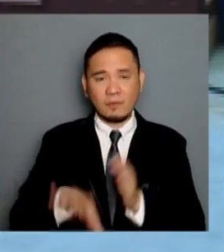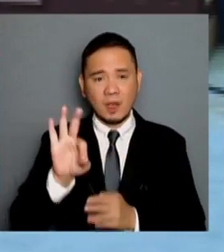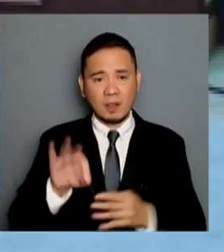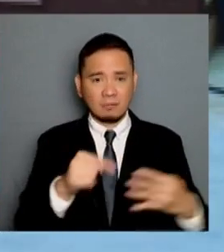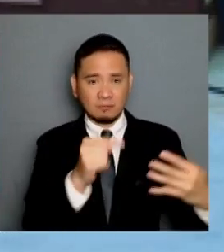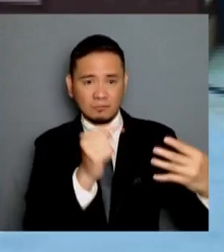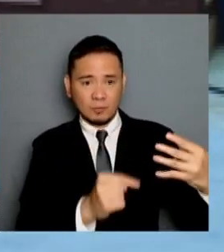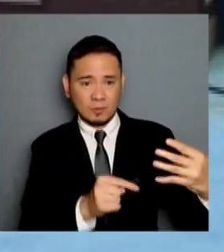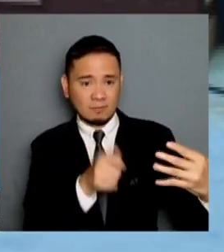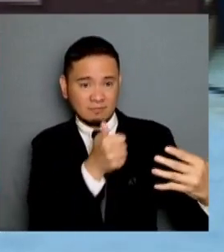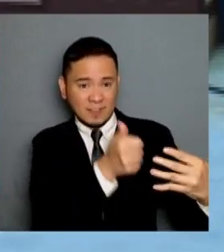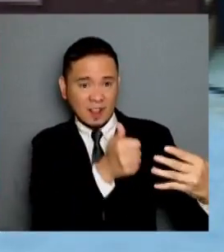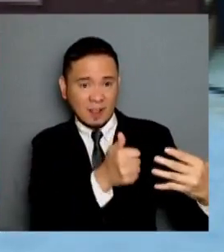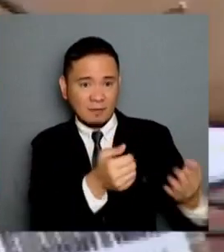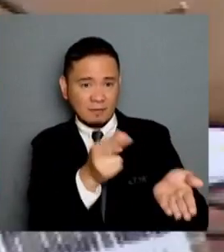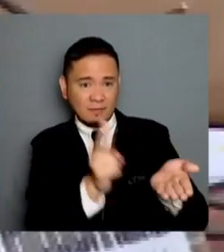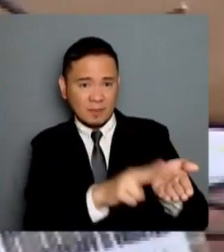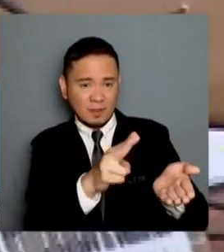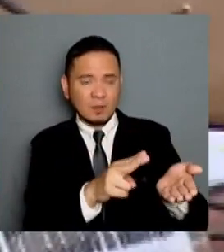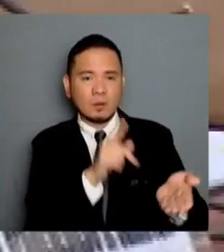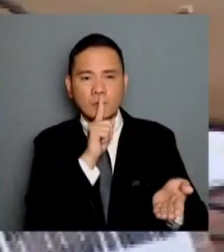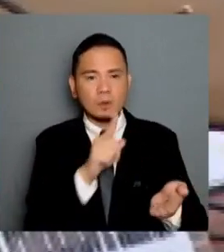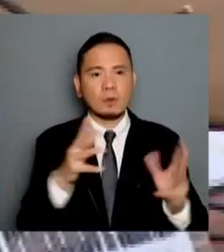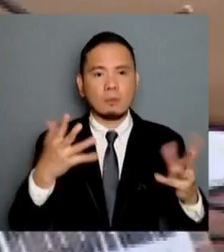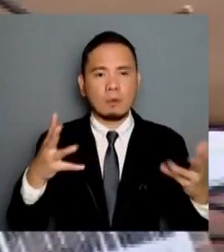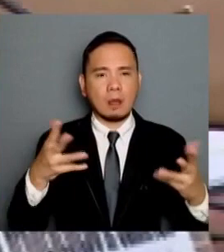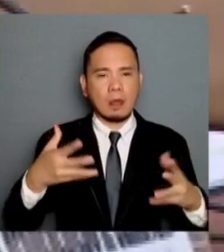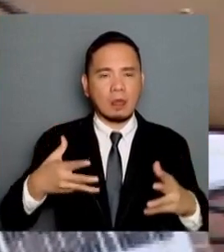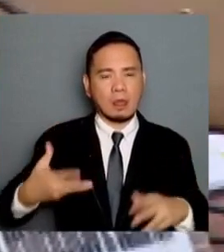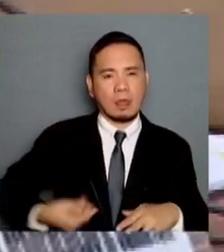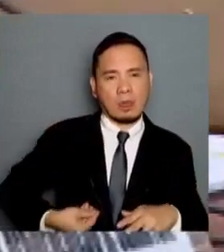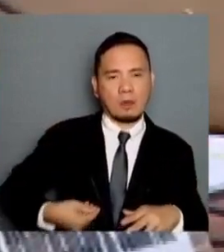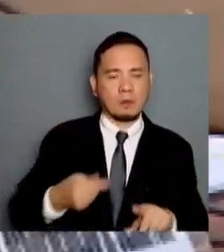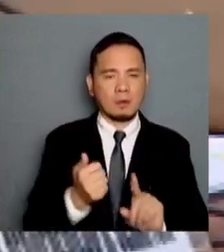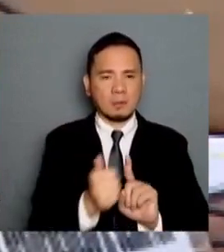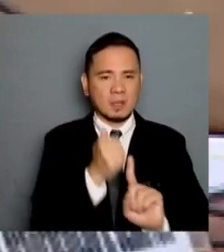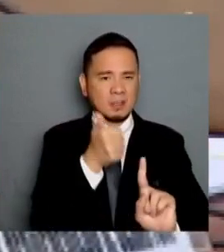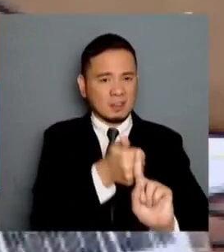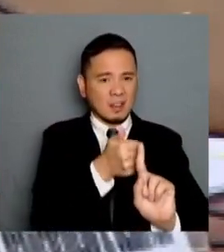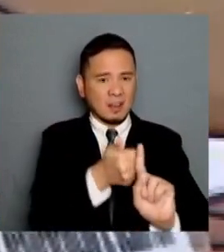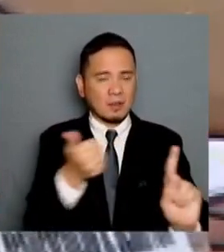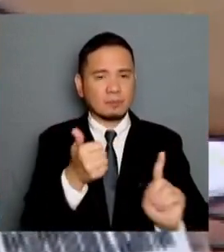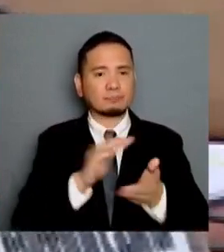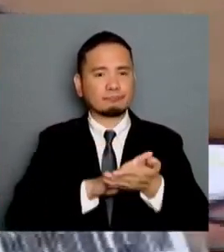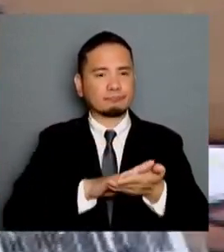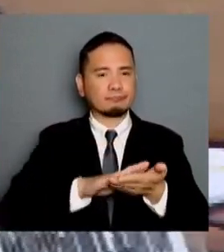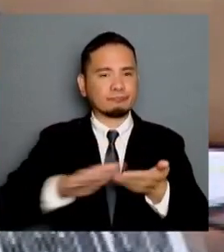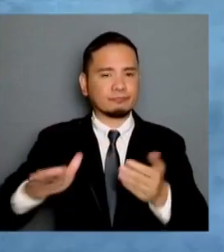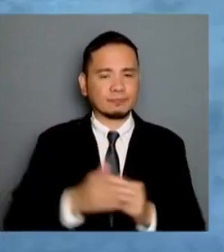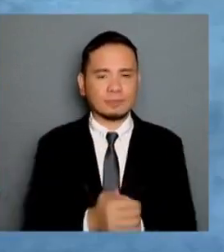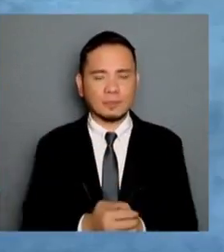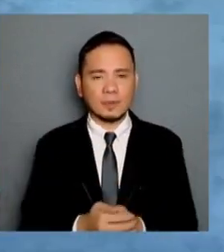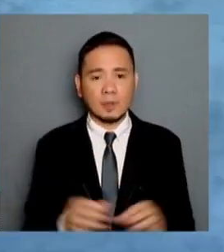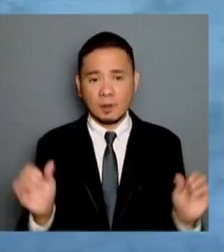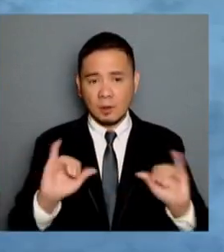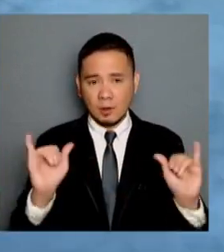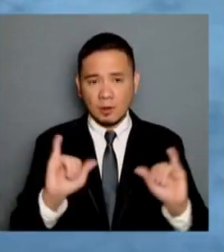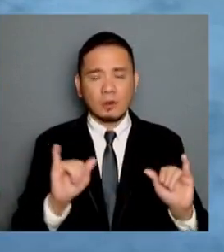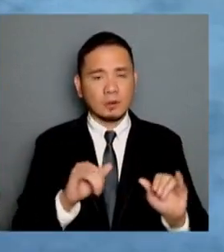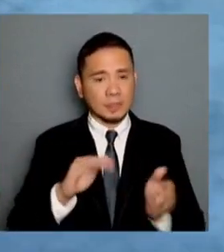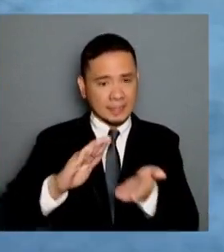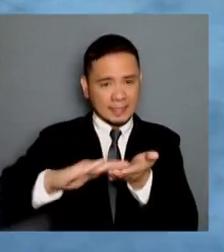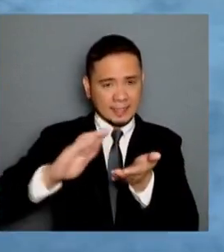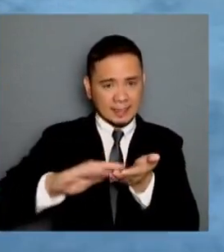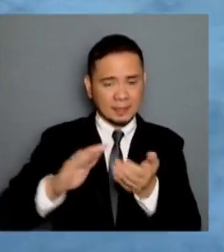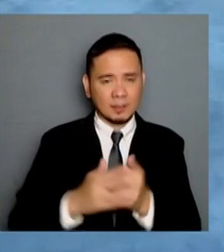order are in good faith and that no evidence points to misconduct. However, the officials were admonished to be more